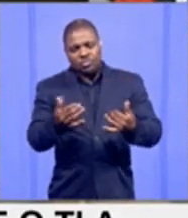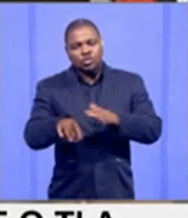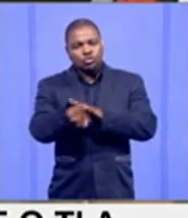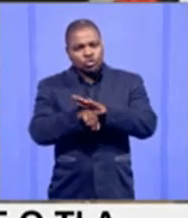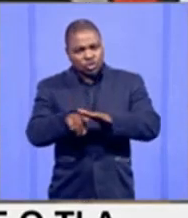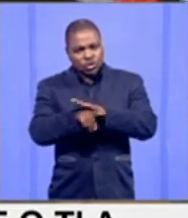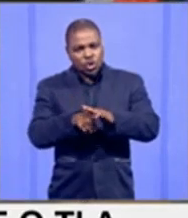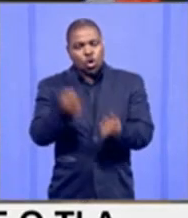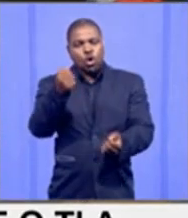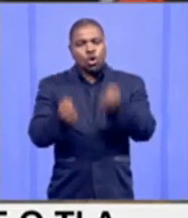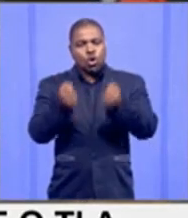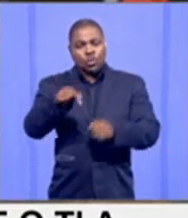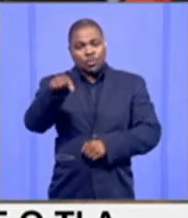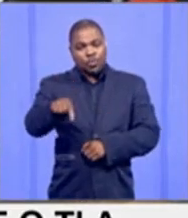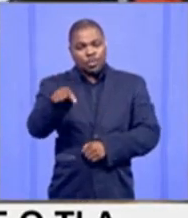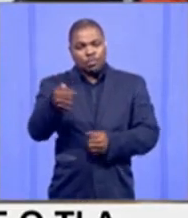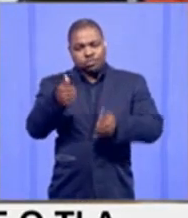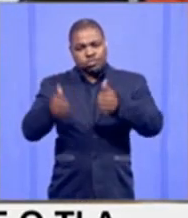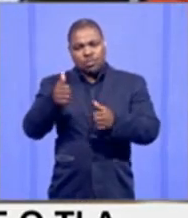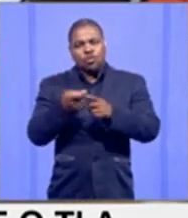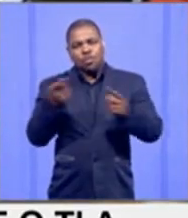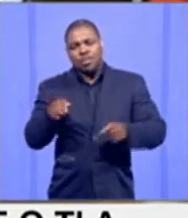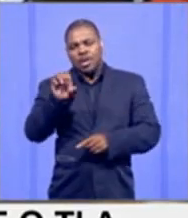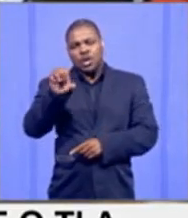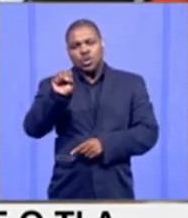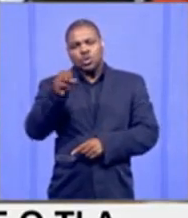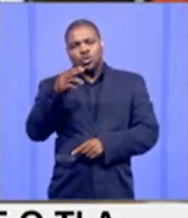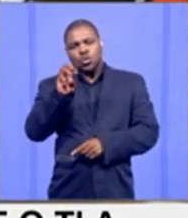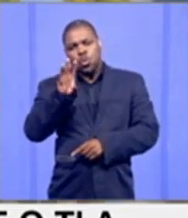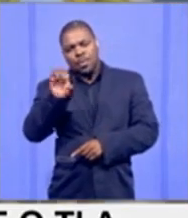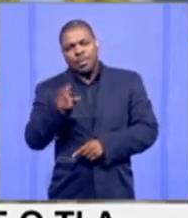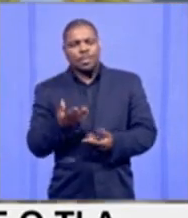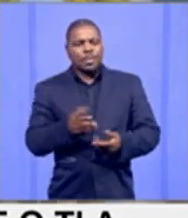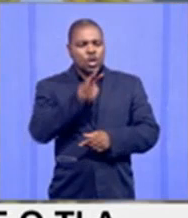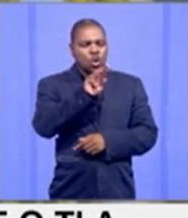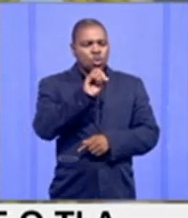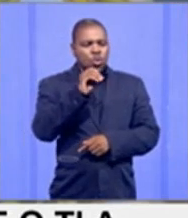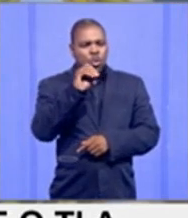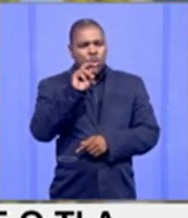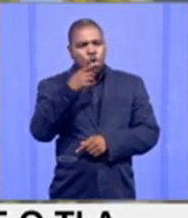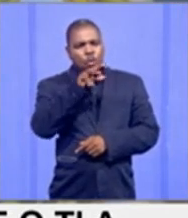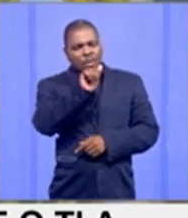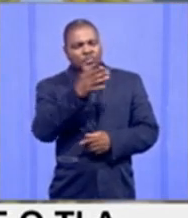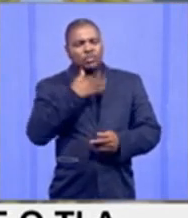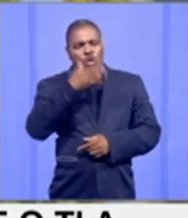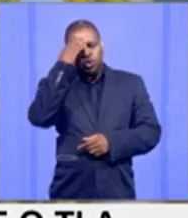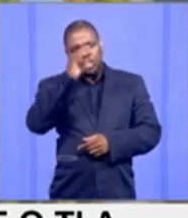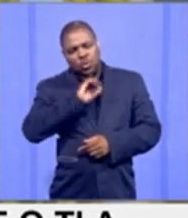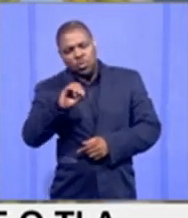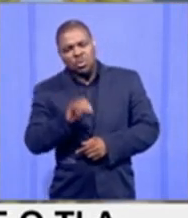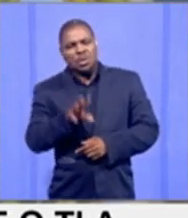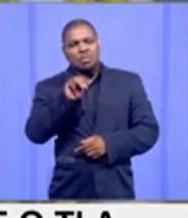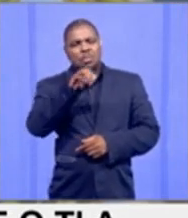judicial officers in Eshowe, Nongoma, Thohoyandou,